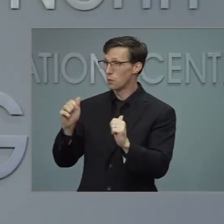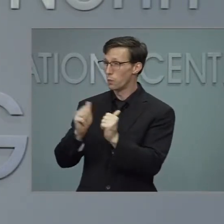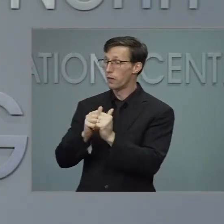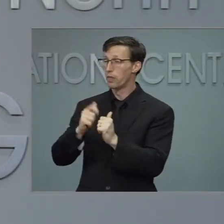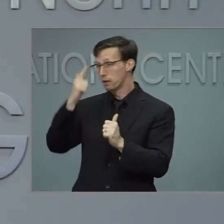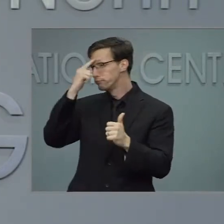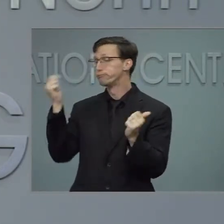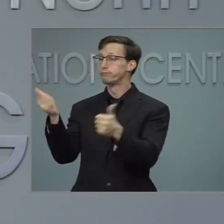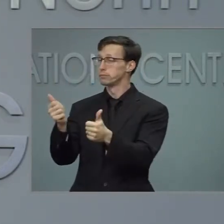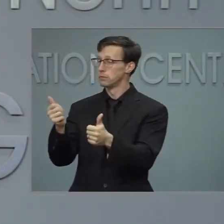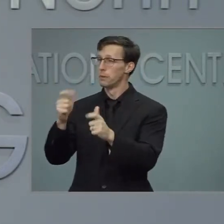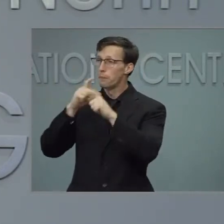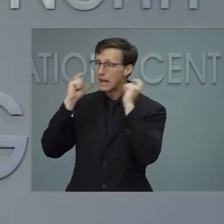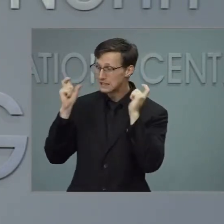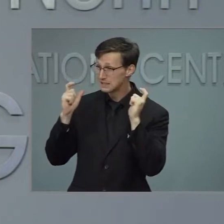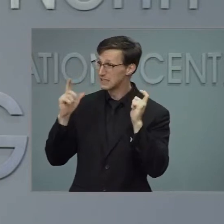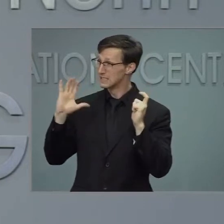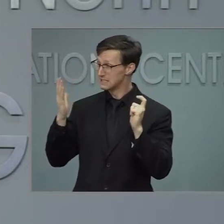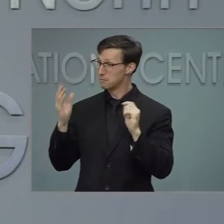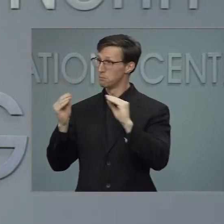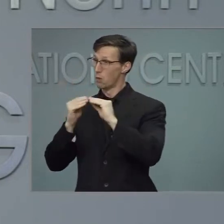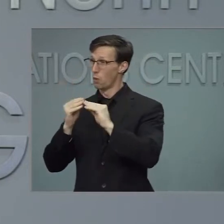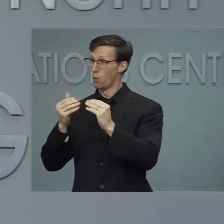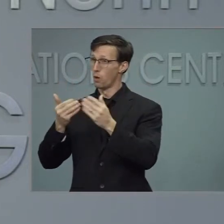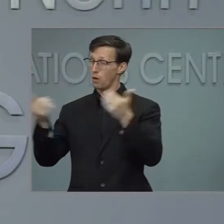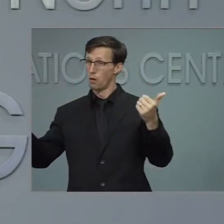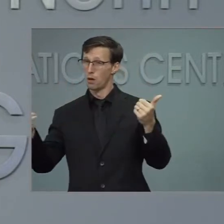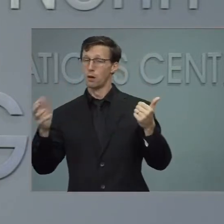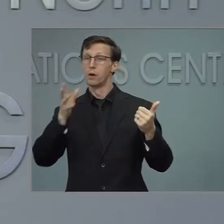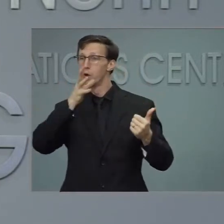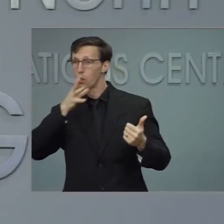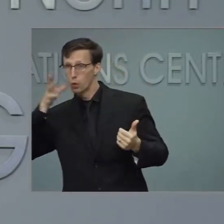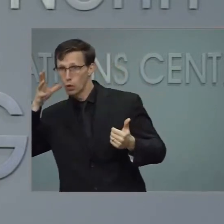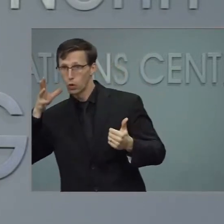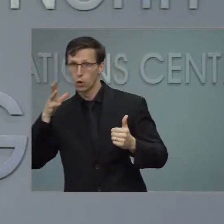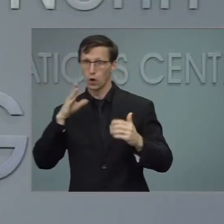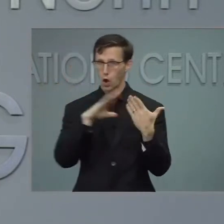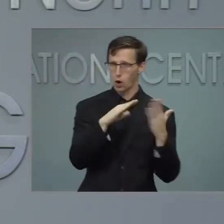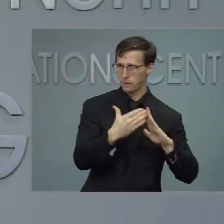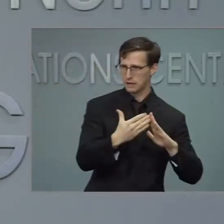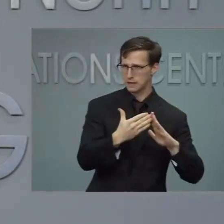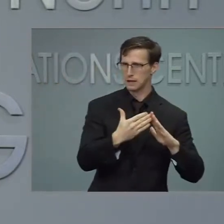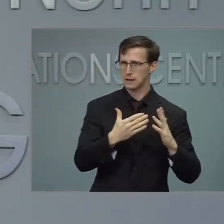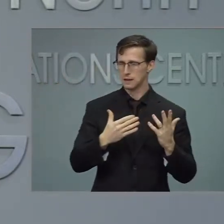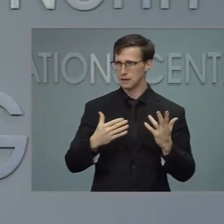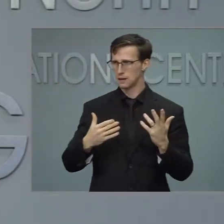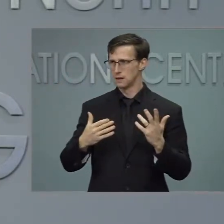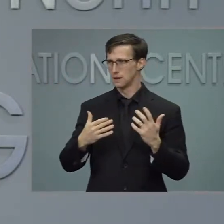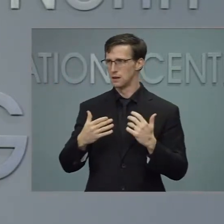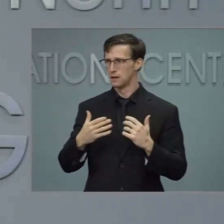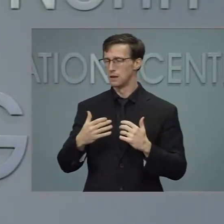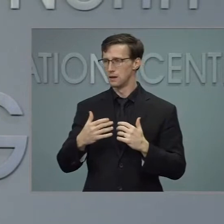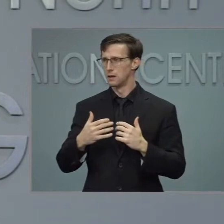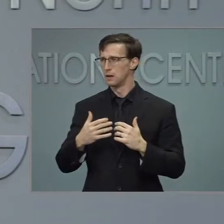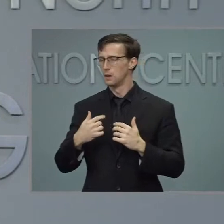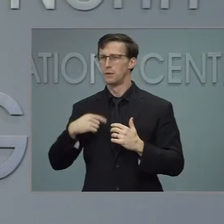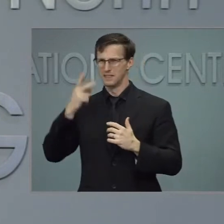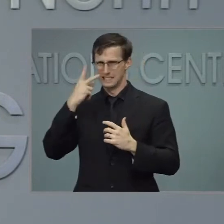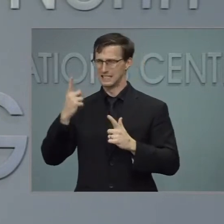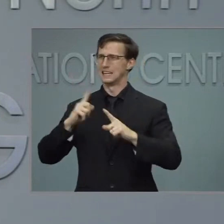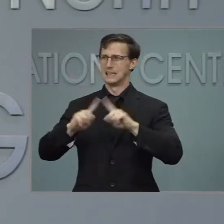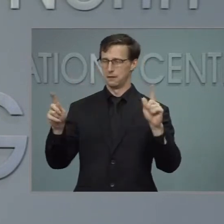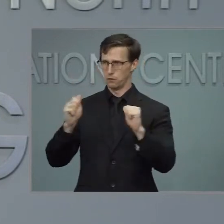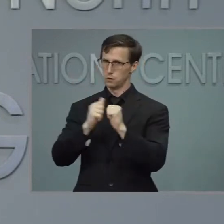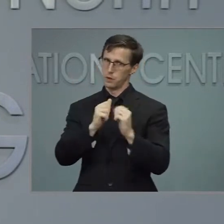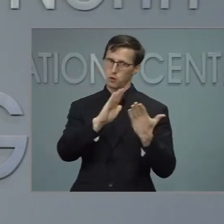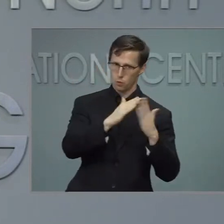seems like you've seen a lot of the urban school districts go to the universal or requiring the mask